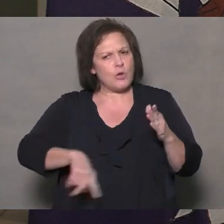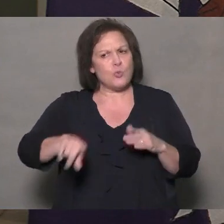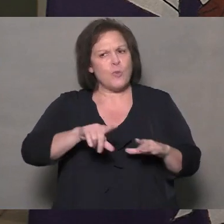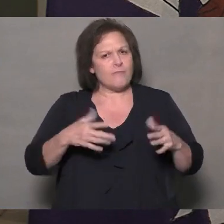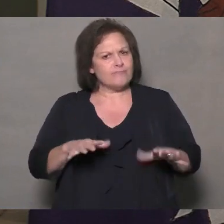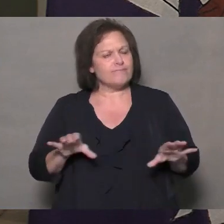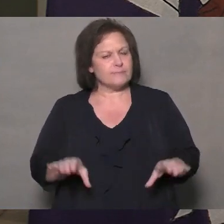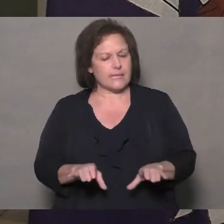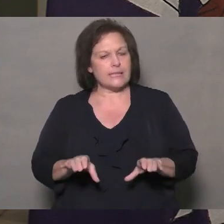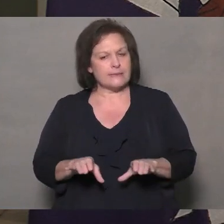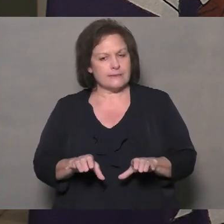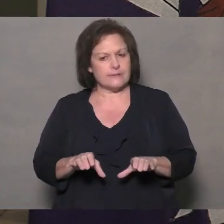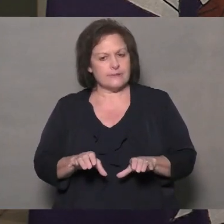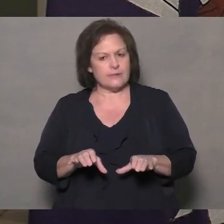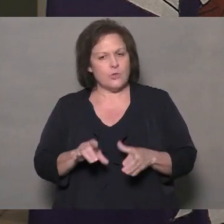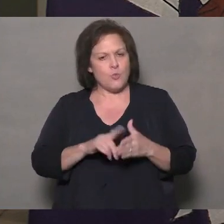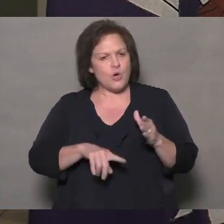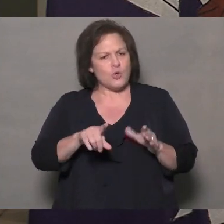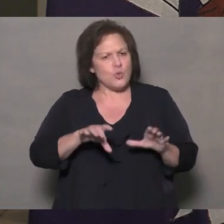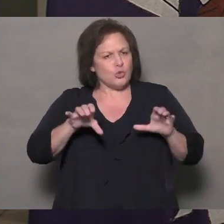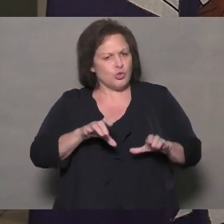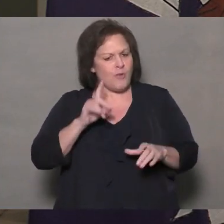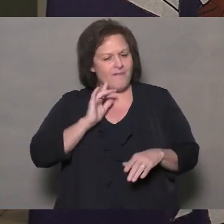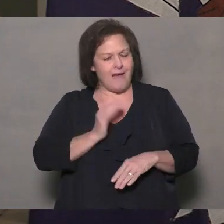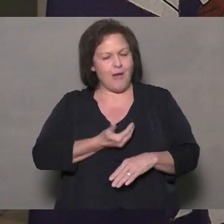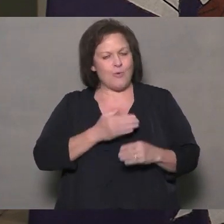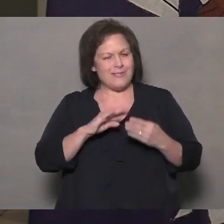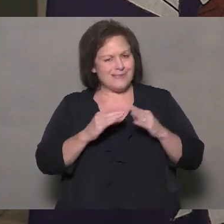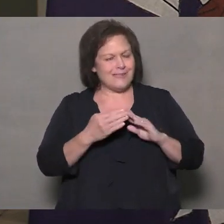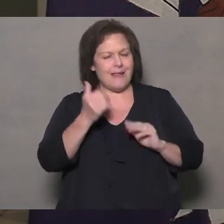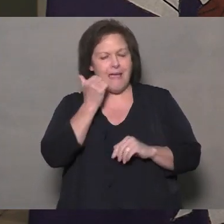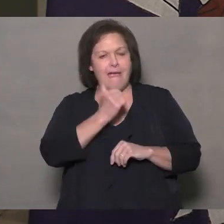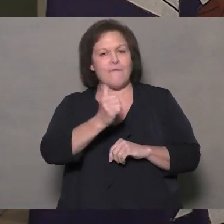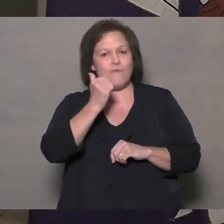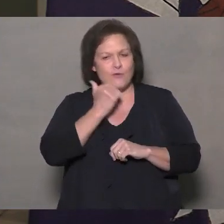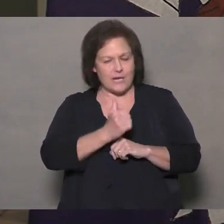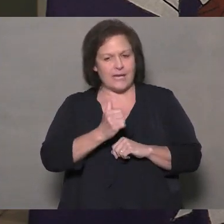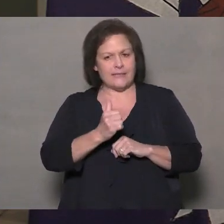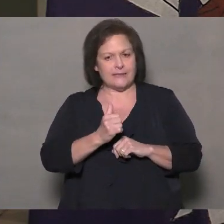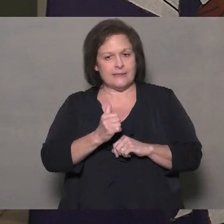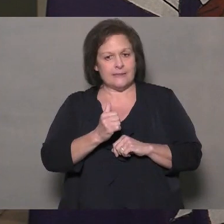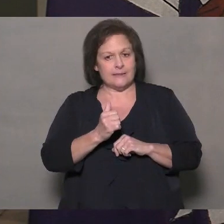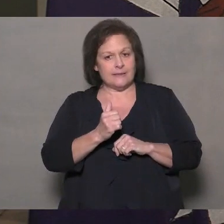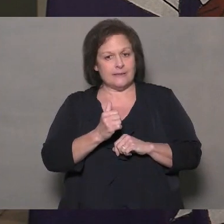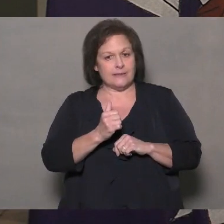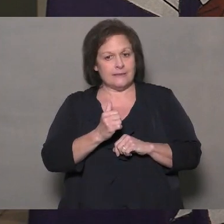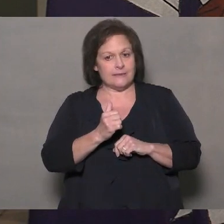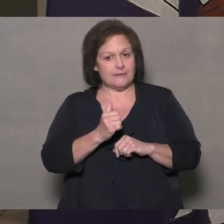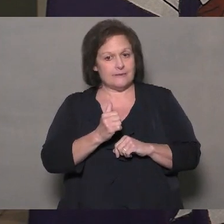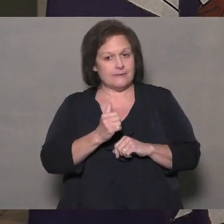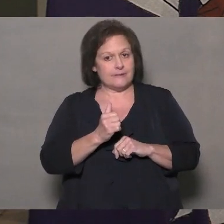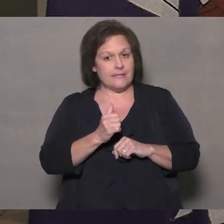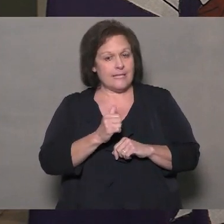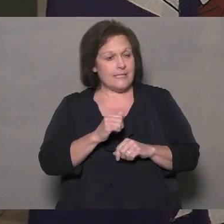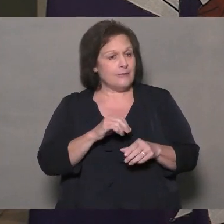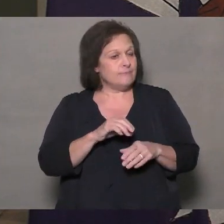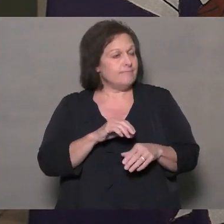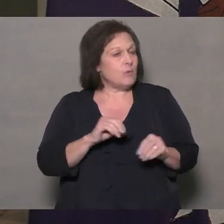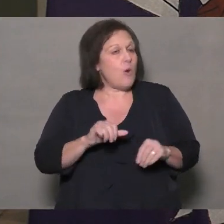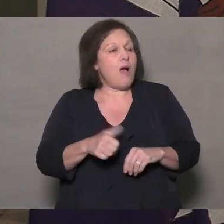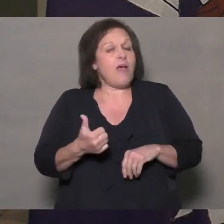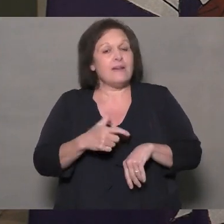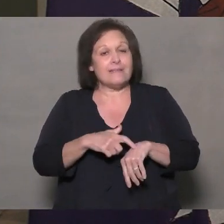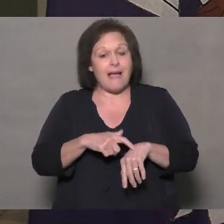done and what you do for our city every day. At no other time in our